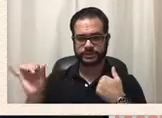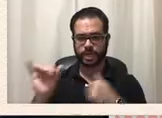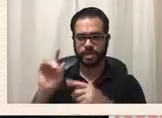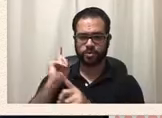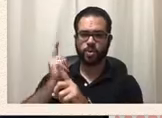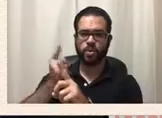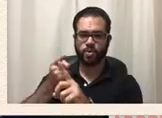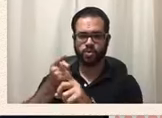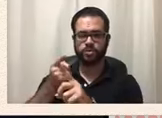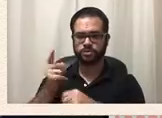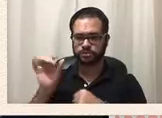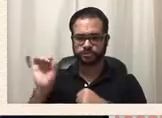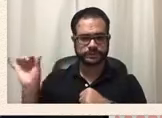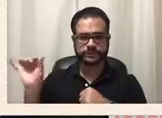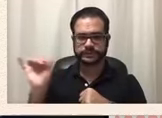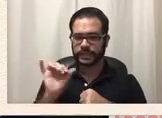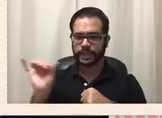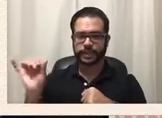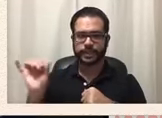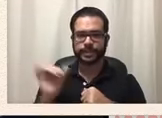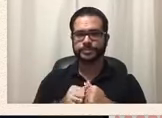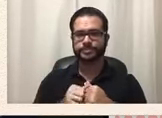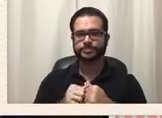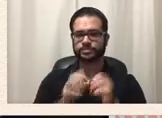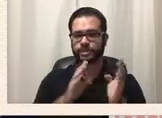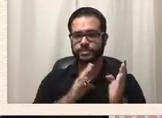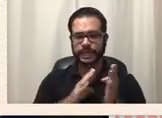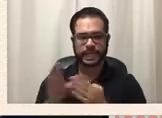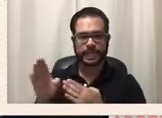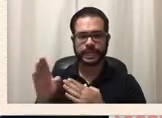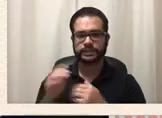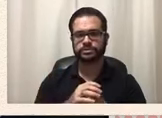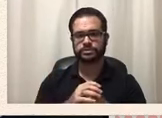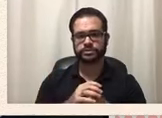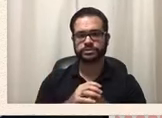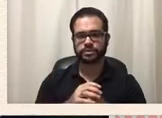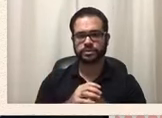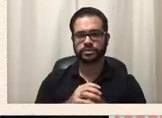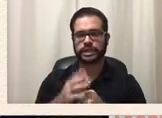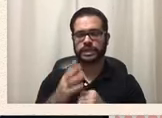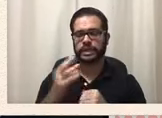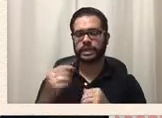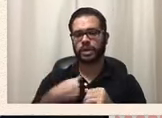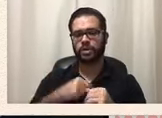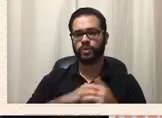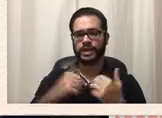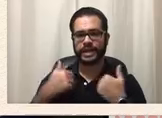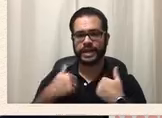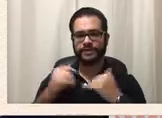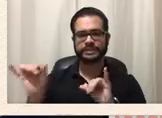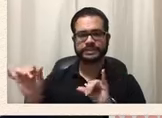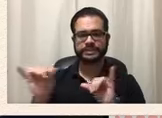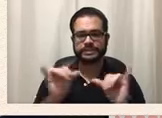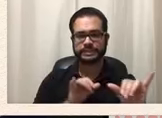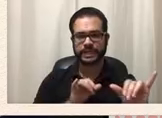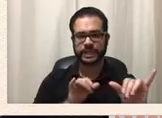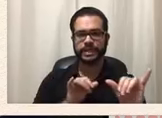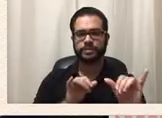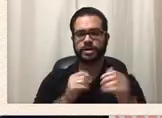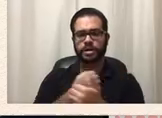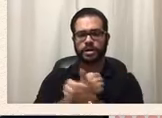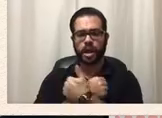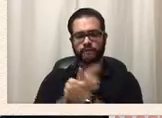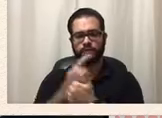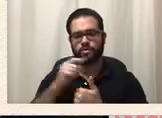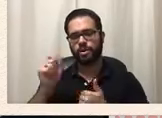the same mindset. And we have the same love for people.